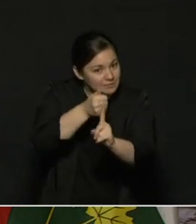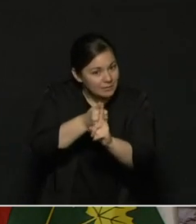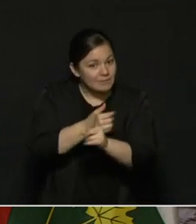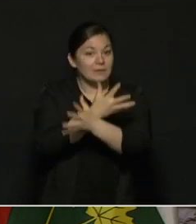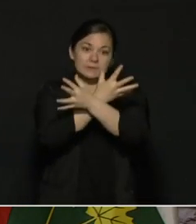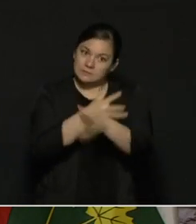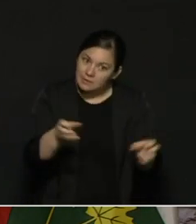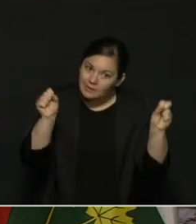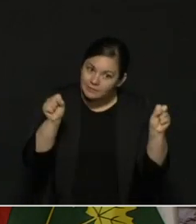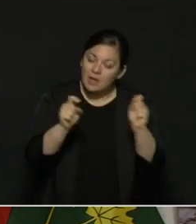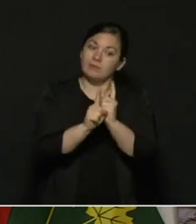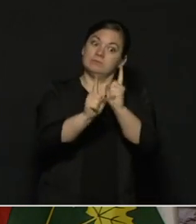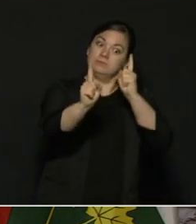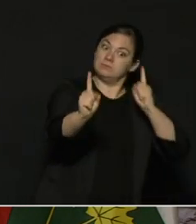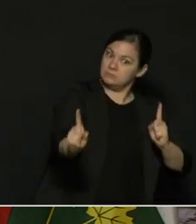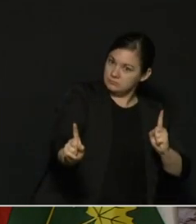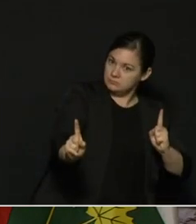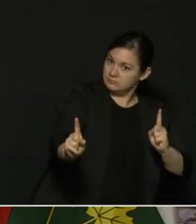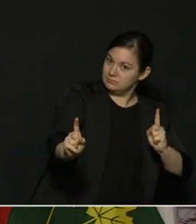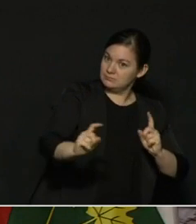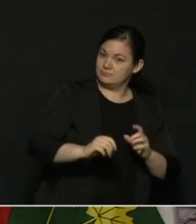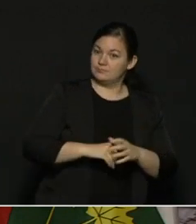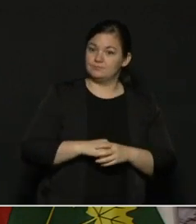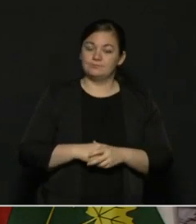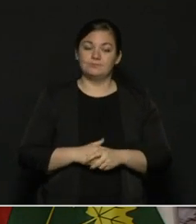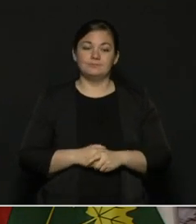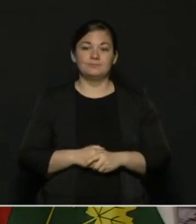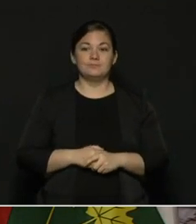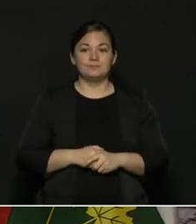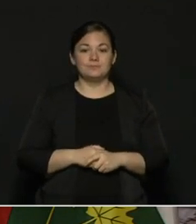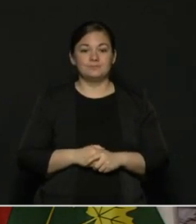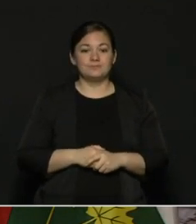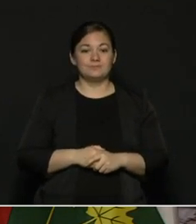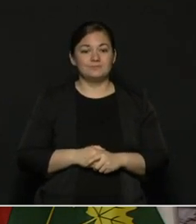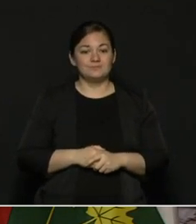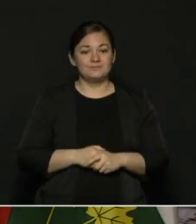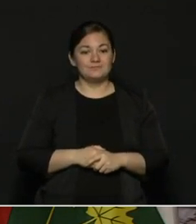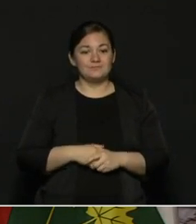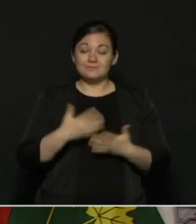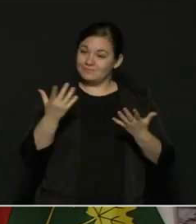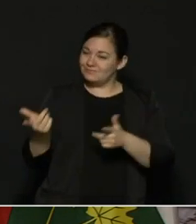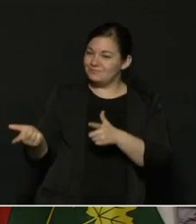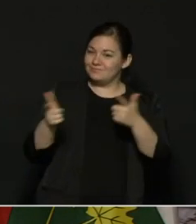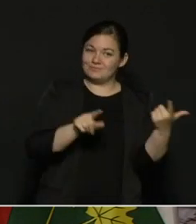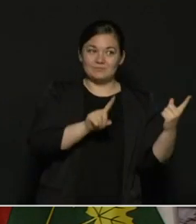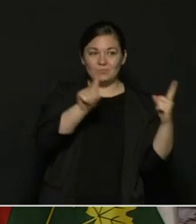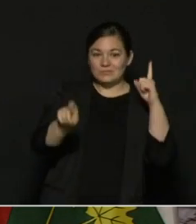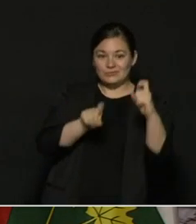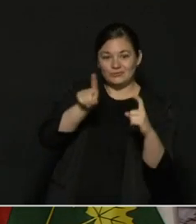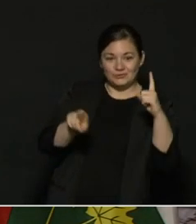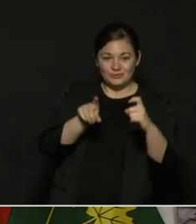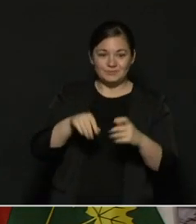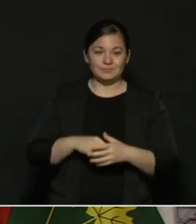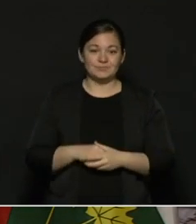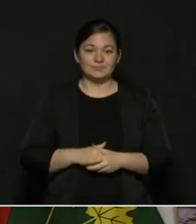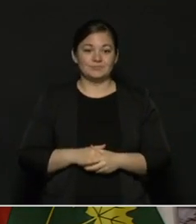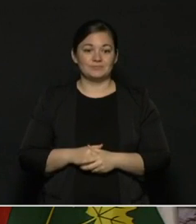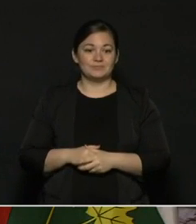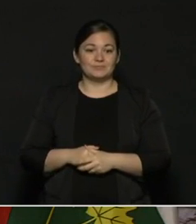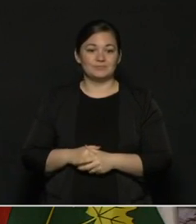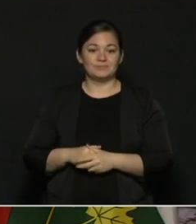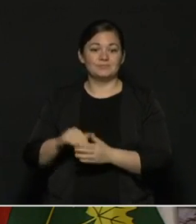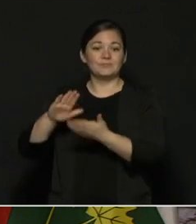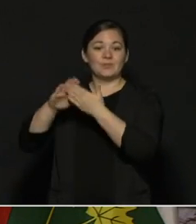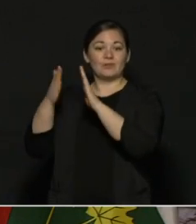open up for questions now. Okay, we'll move to the phone lines. Your first question comes from Brian Lilly with the Toronto Sun. Please go ahead.